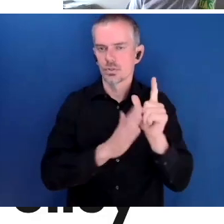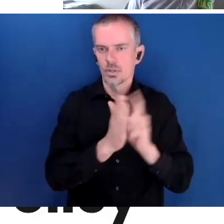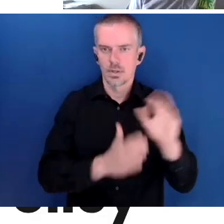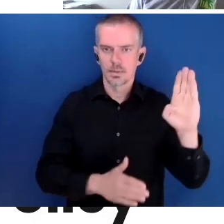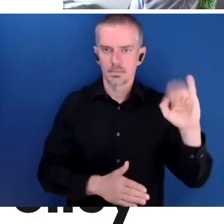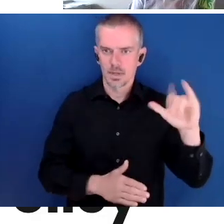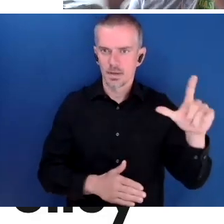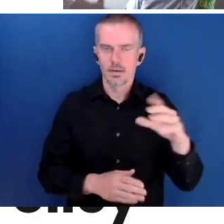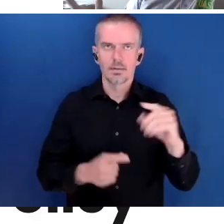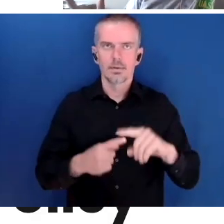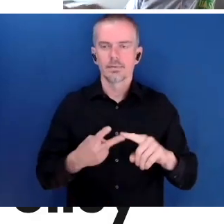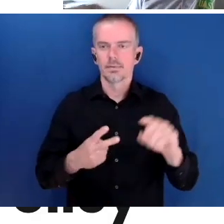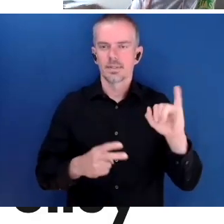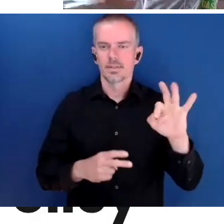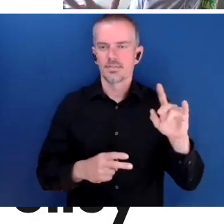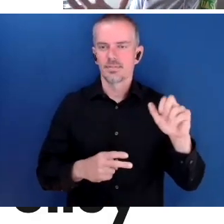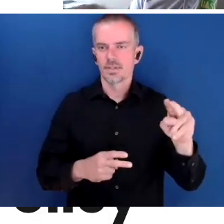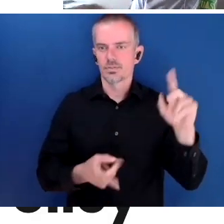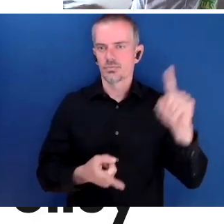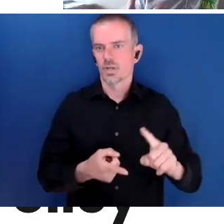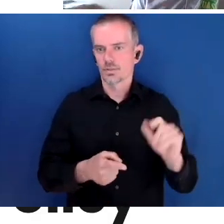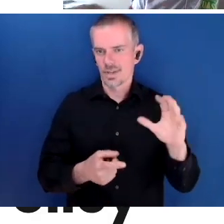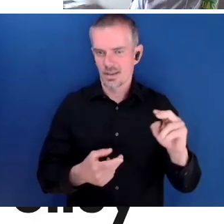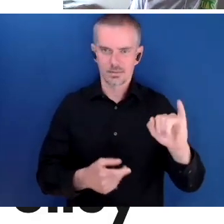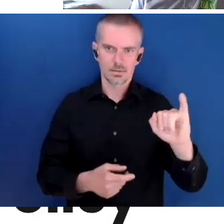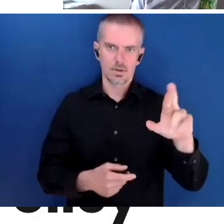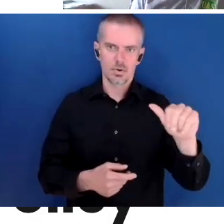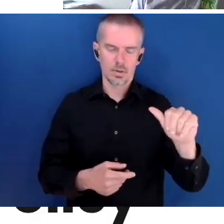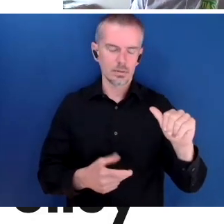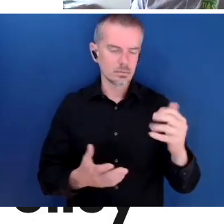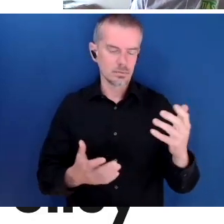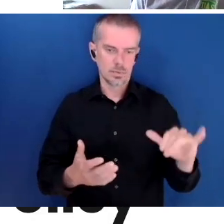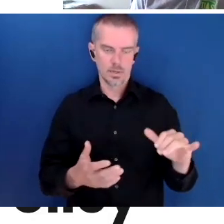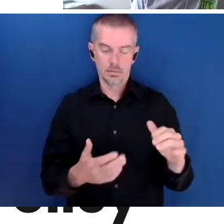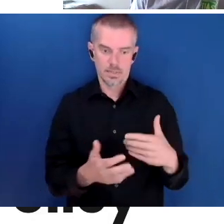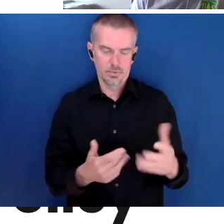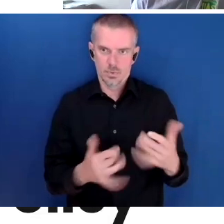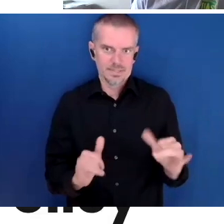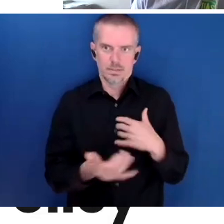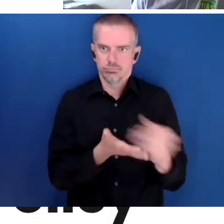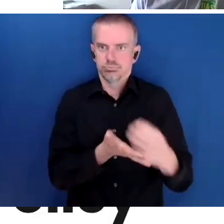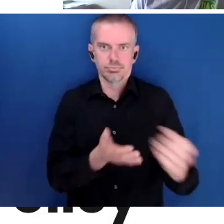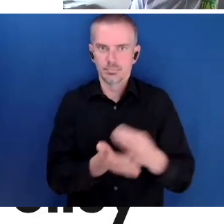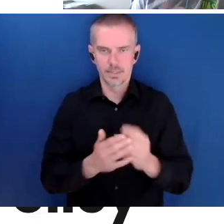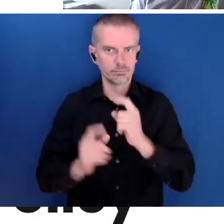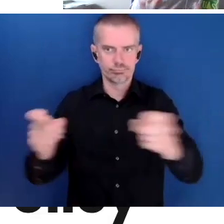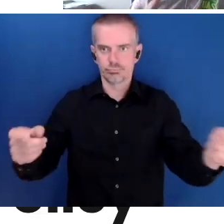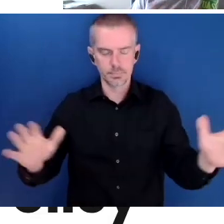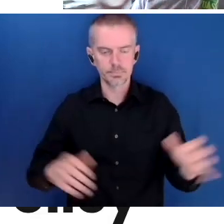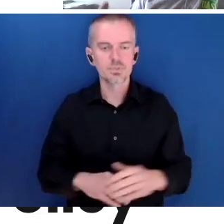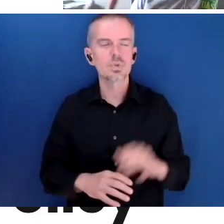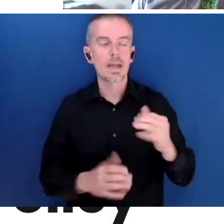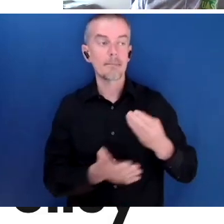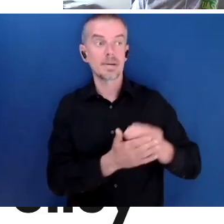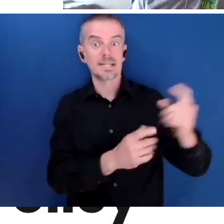So that's kind of that big picture of kind of the money we have is for specific purposes. Once we